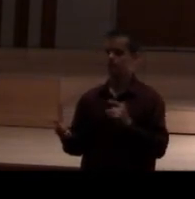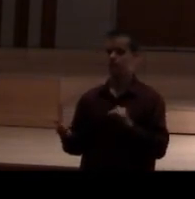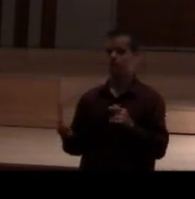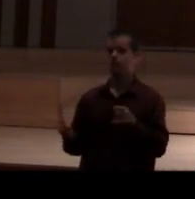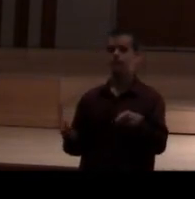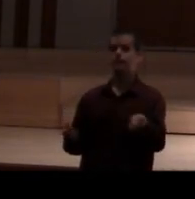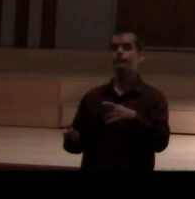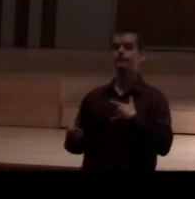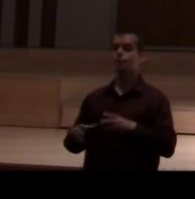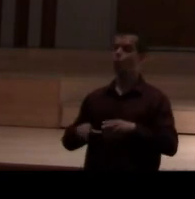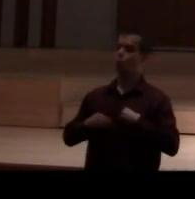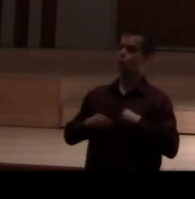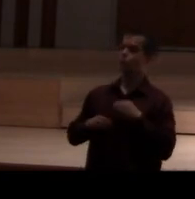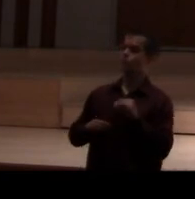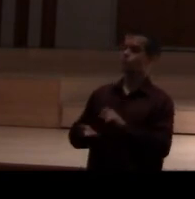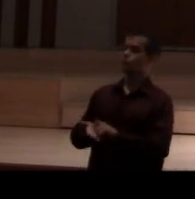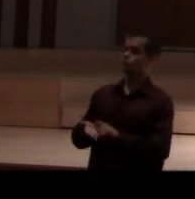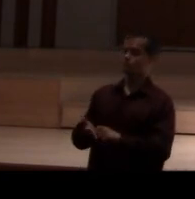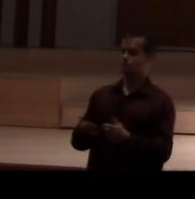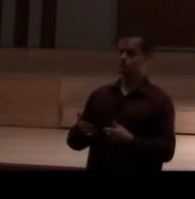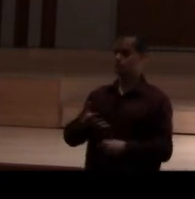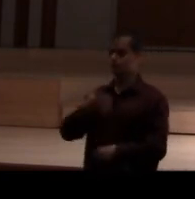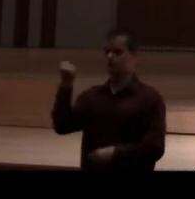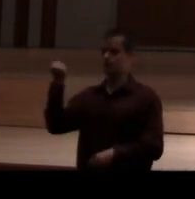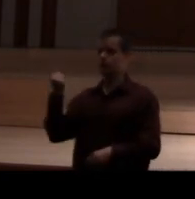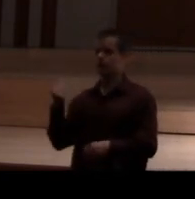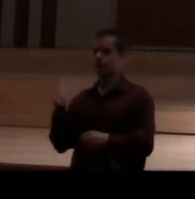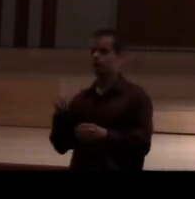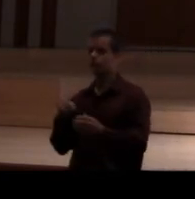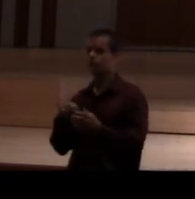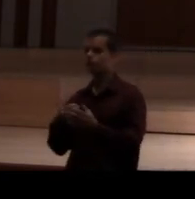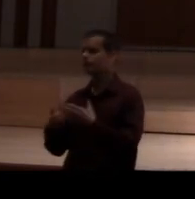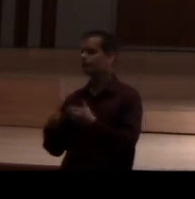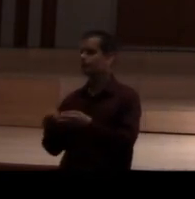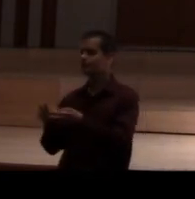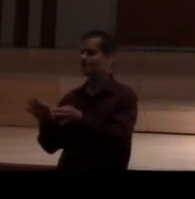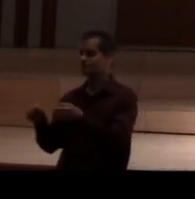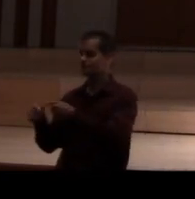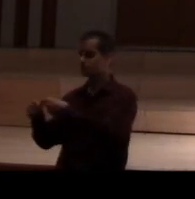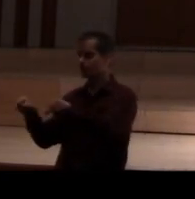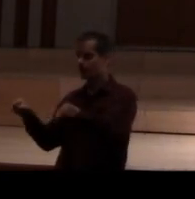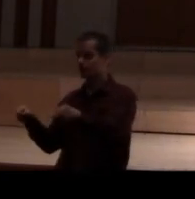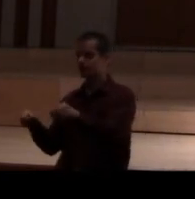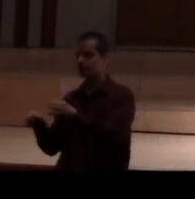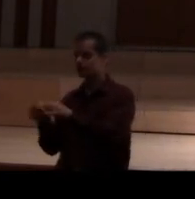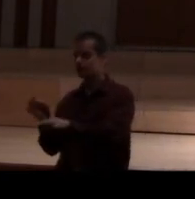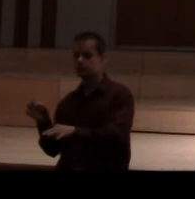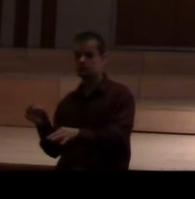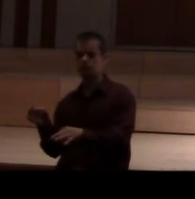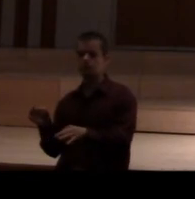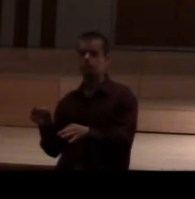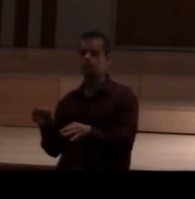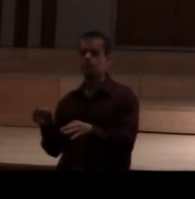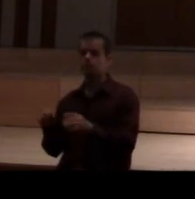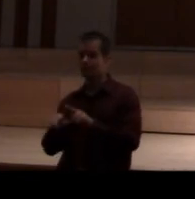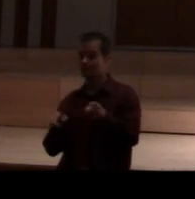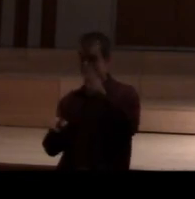away. So even if the sentences are grammatically incorrect or very simple, I feel like it would still be most of the time